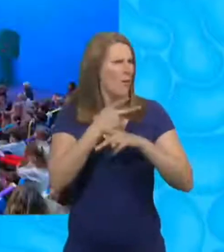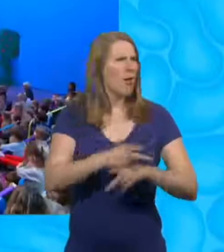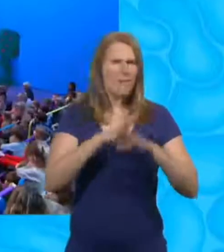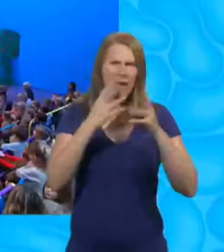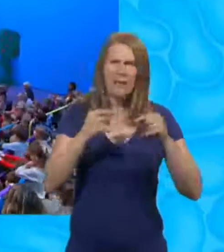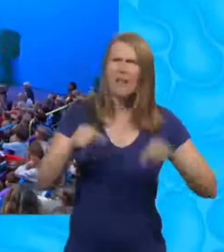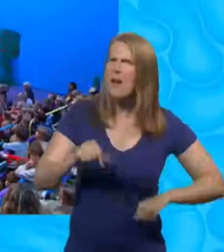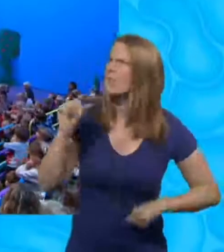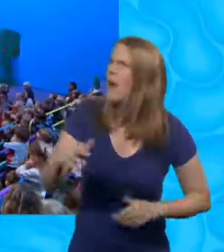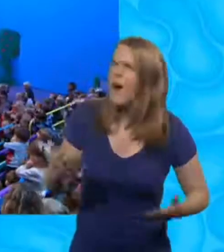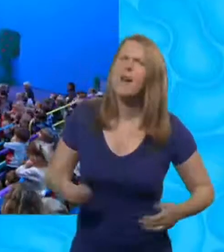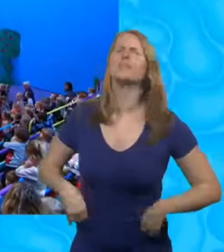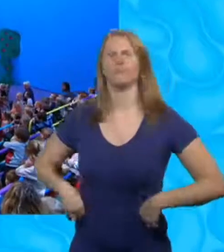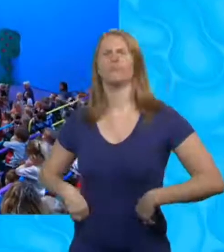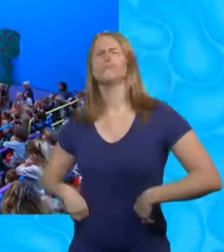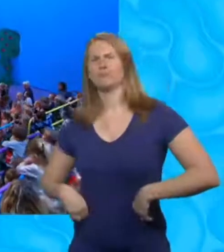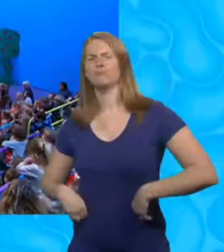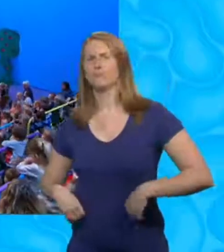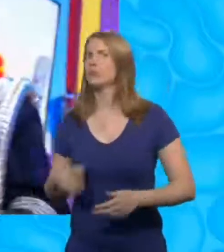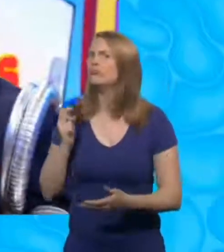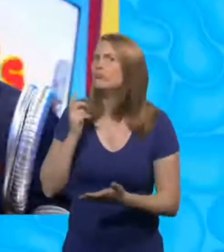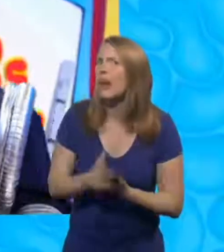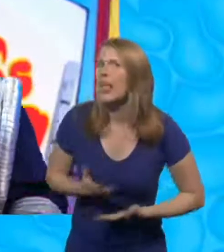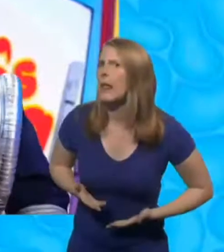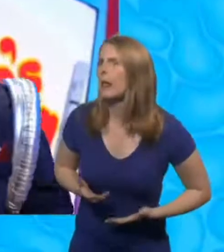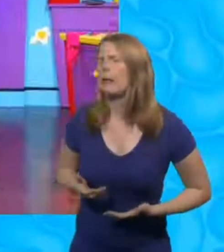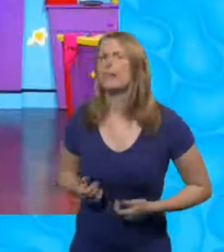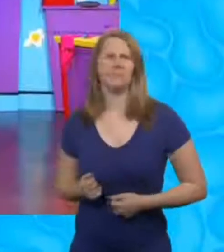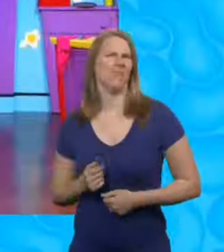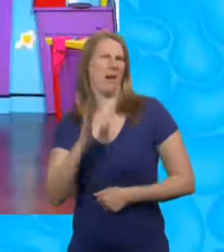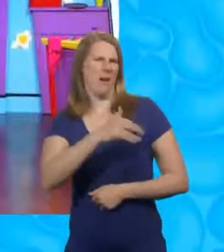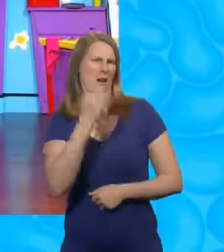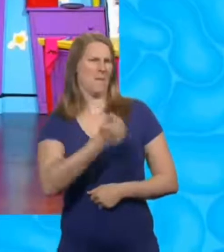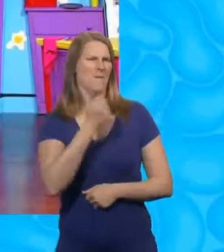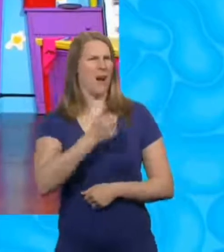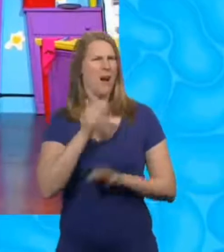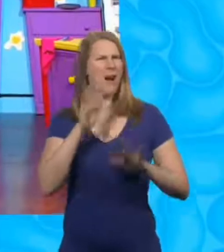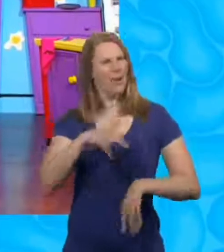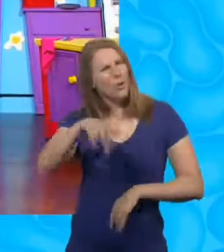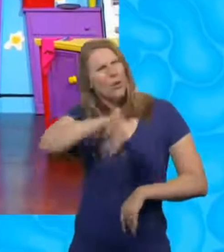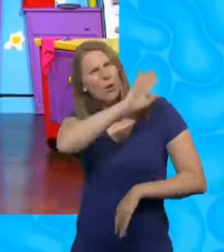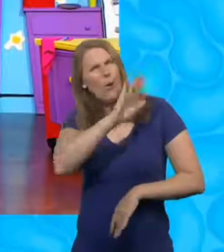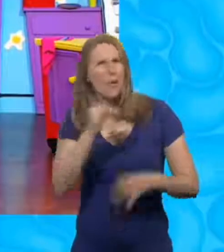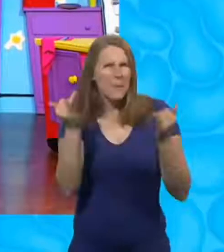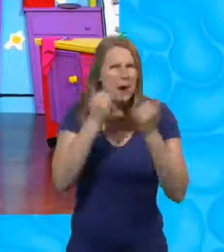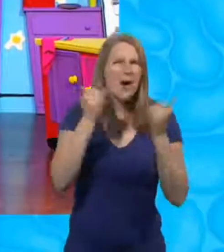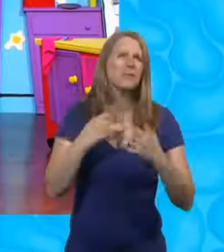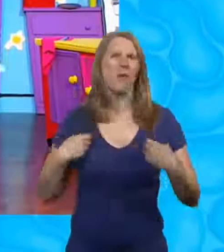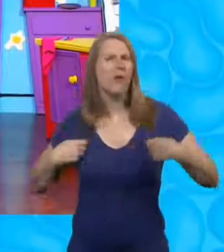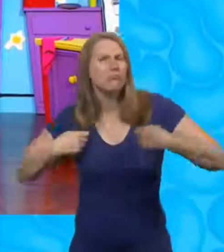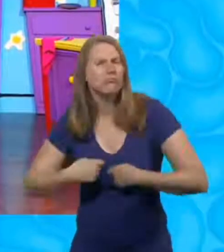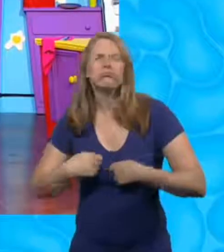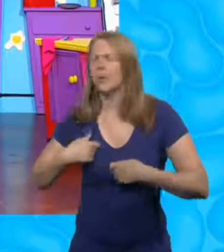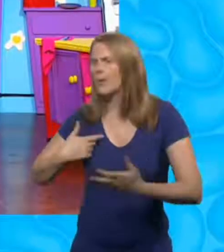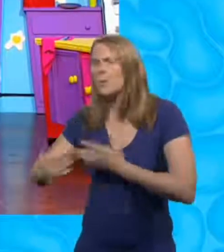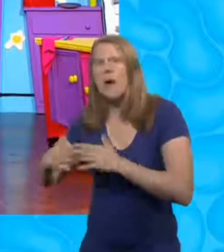can't we, everyone? Yeah! Really? Yeah, we'll be fine. Oh. Why don't you go and get your party glad rags on and we'll take care